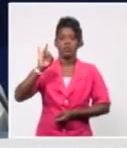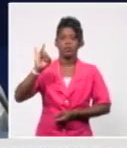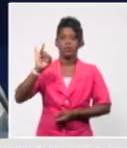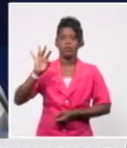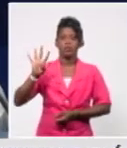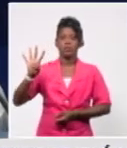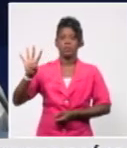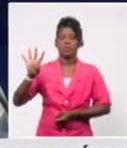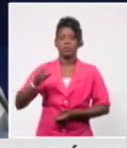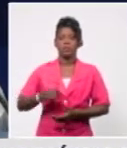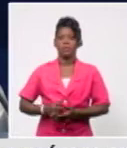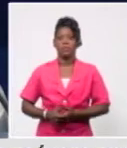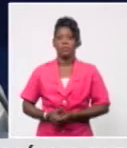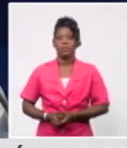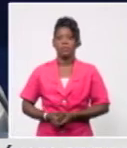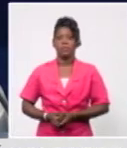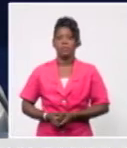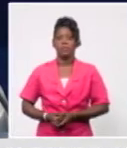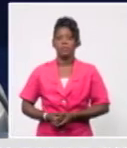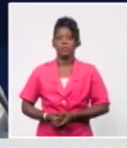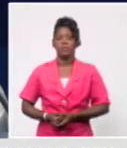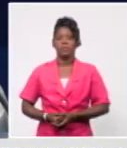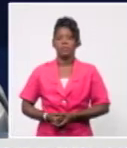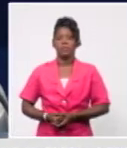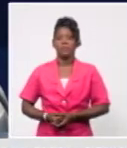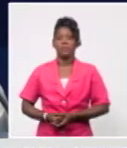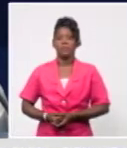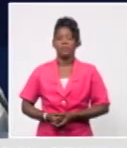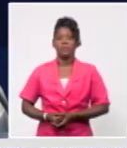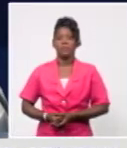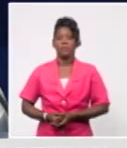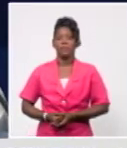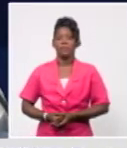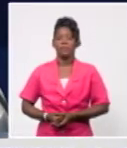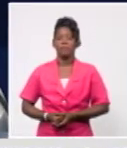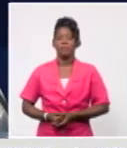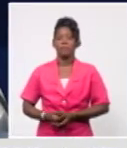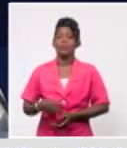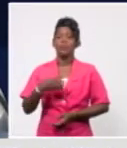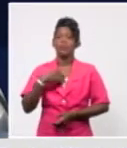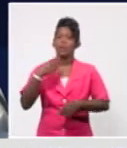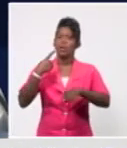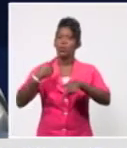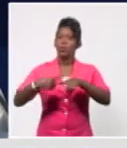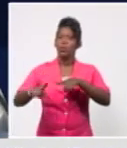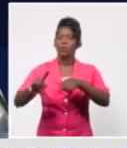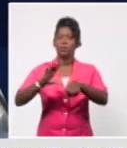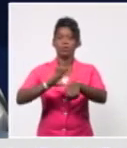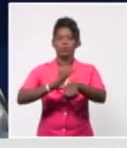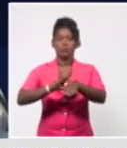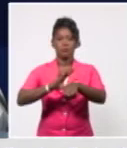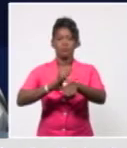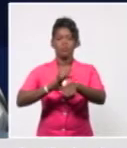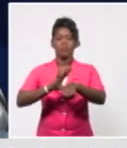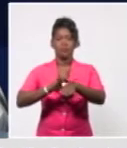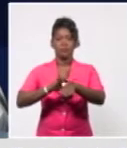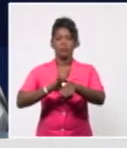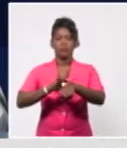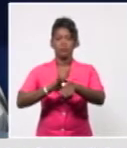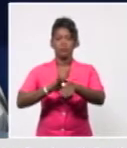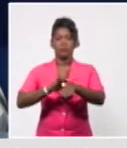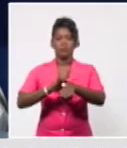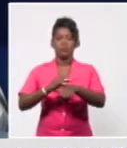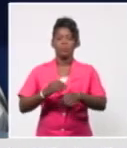to hospital on August 29th in Ciego de Ávila, then transferred to the military hospital